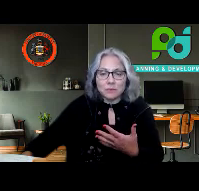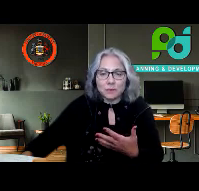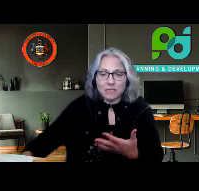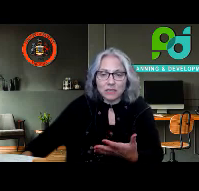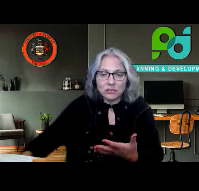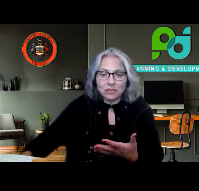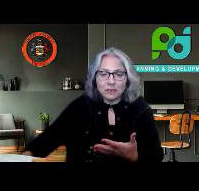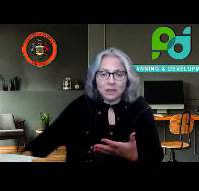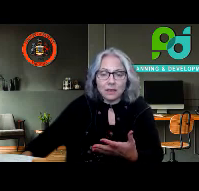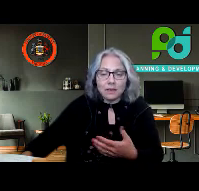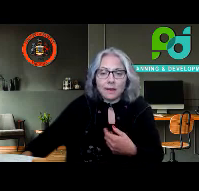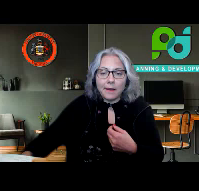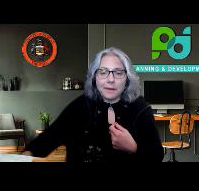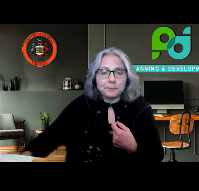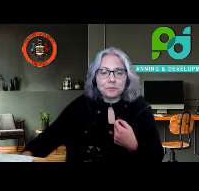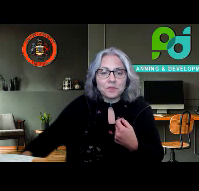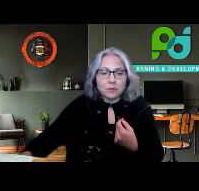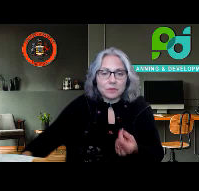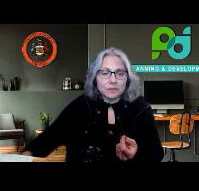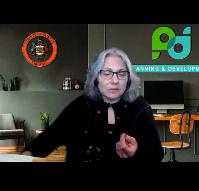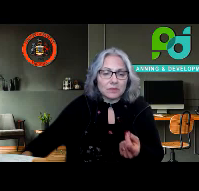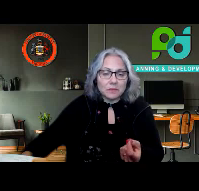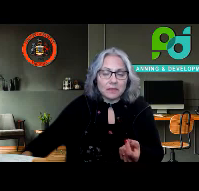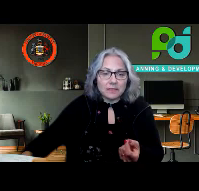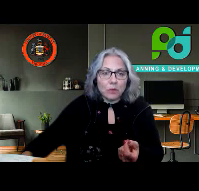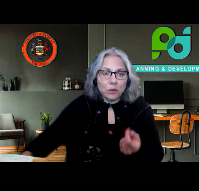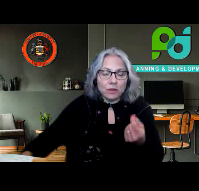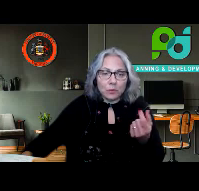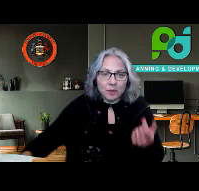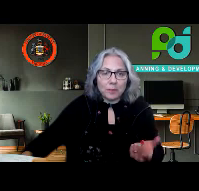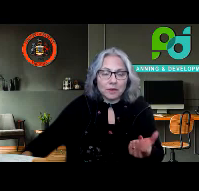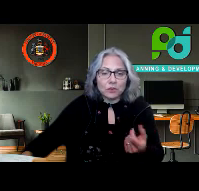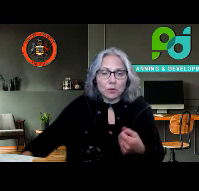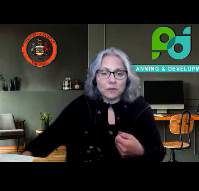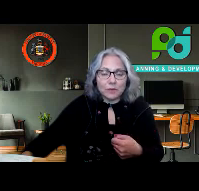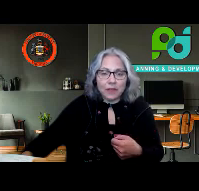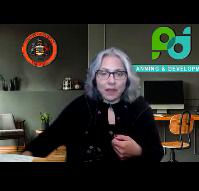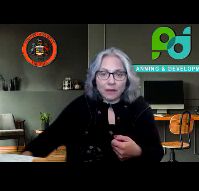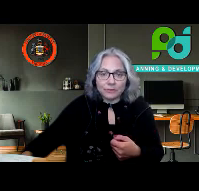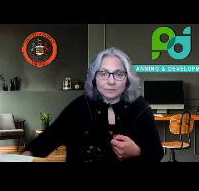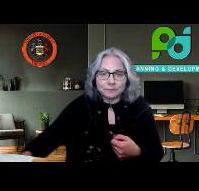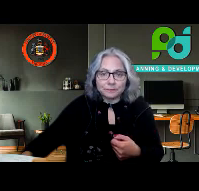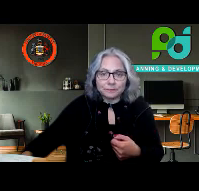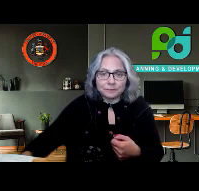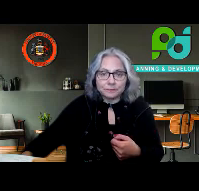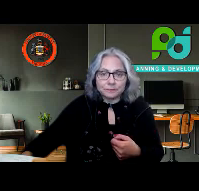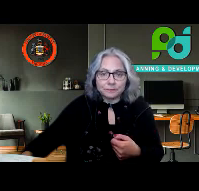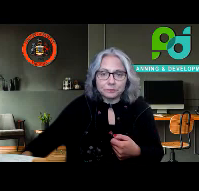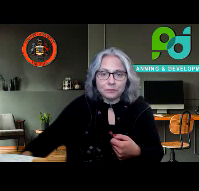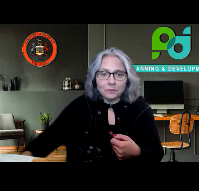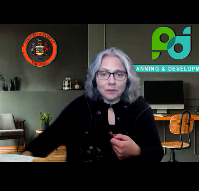and transportation. So those are some of the things that, big picture goals that we have.